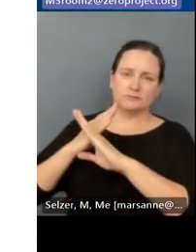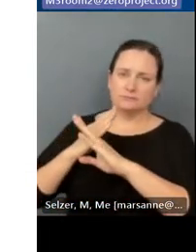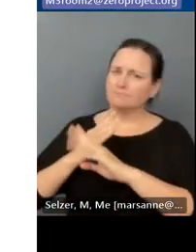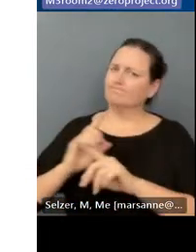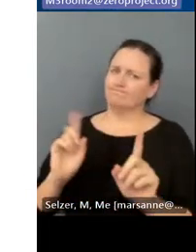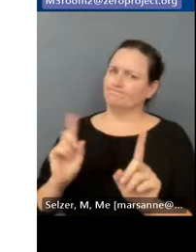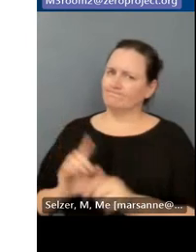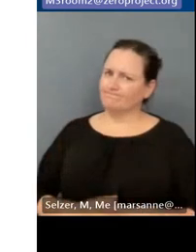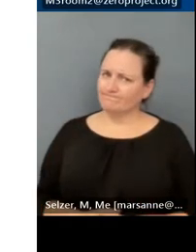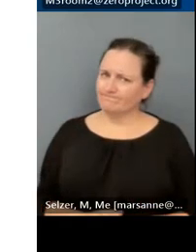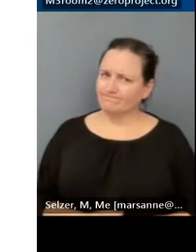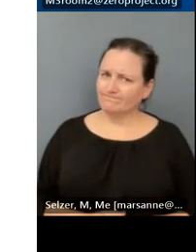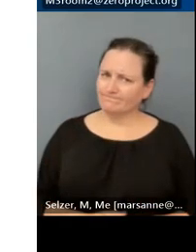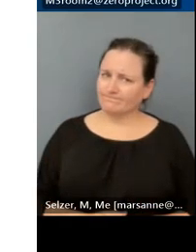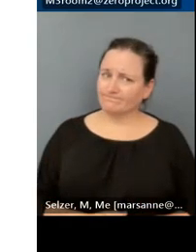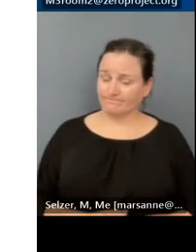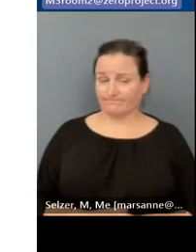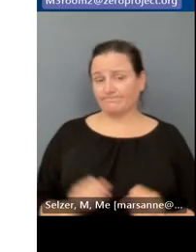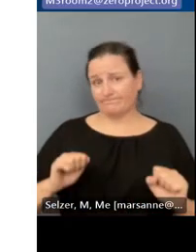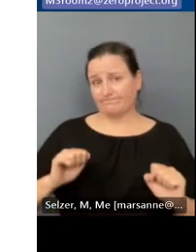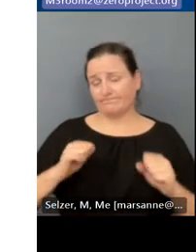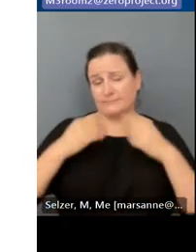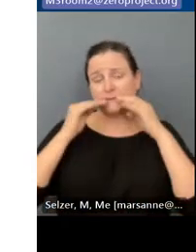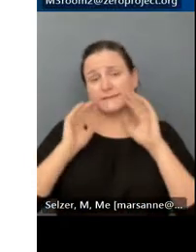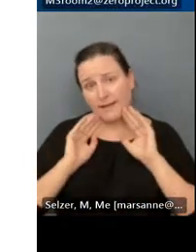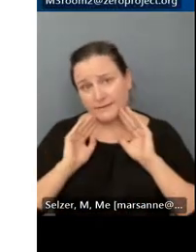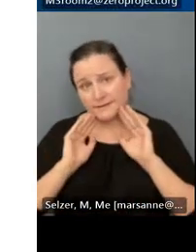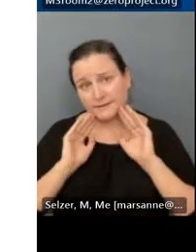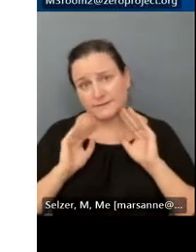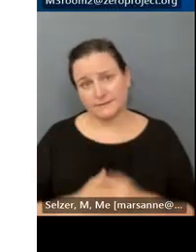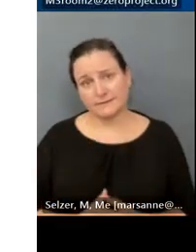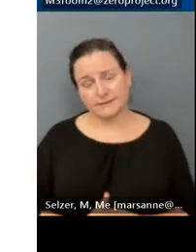It is tragic, but